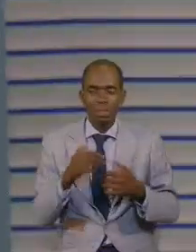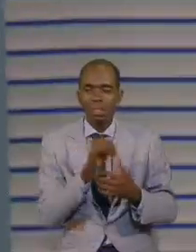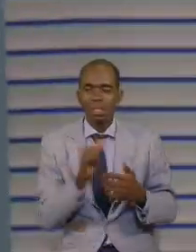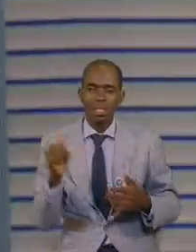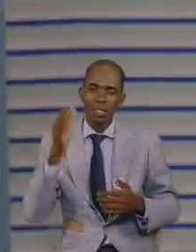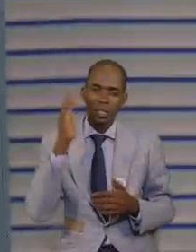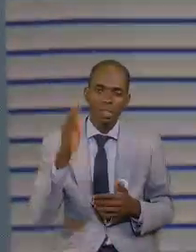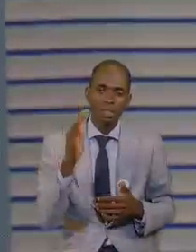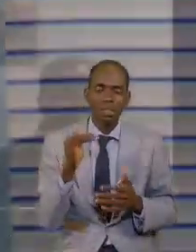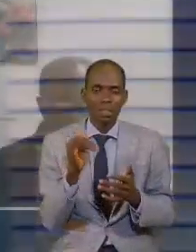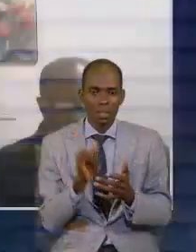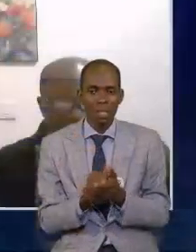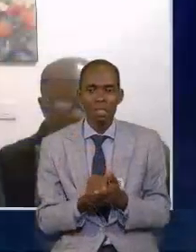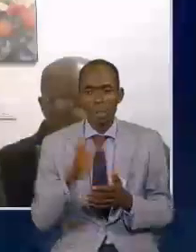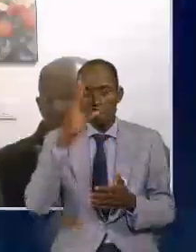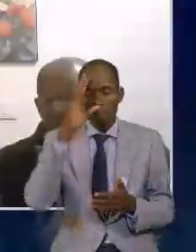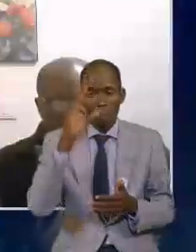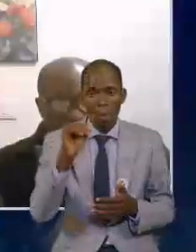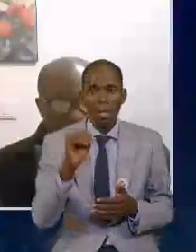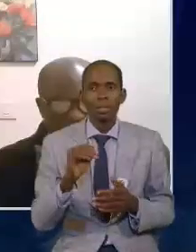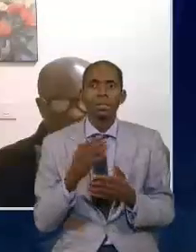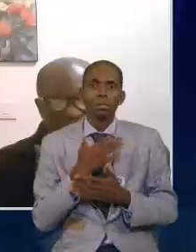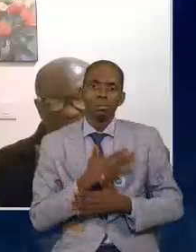pleased God.